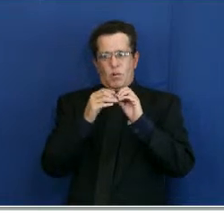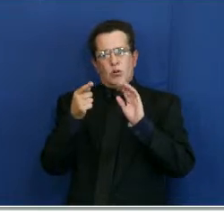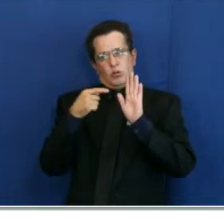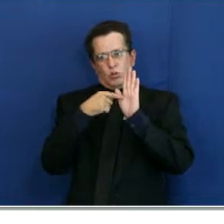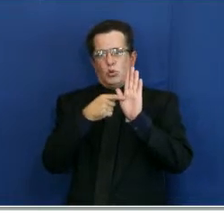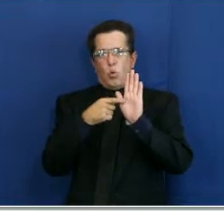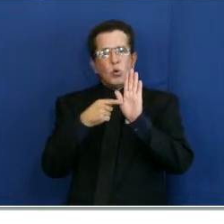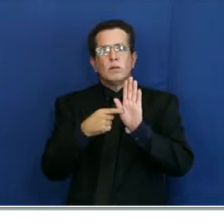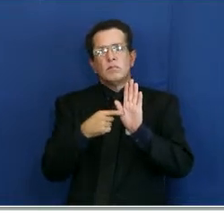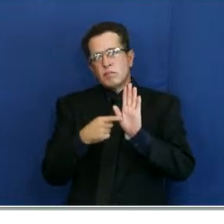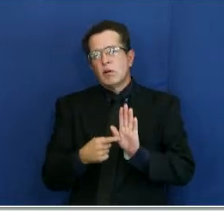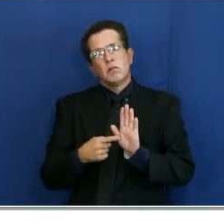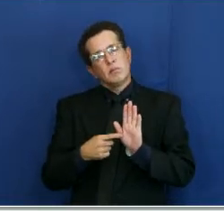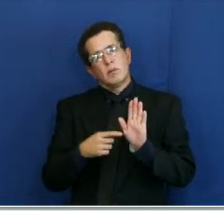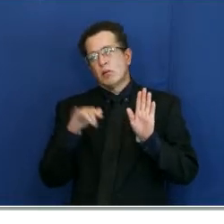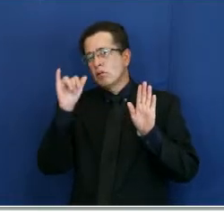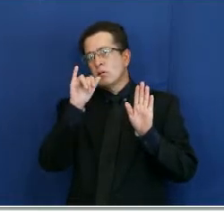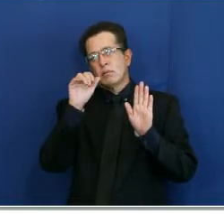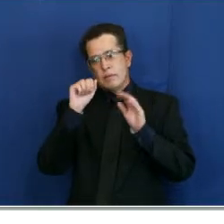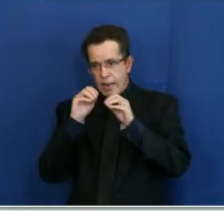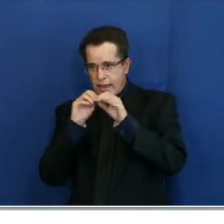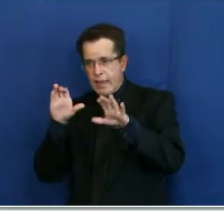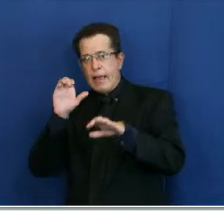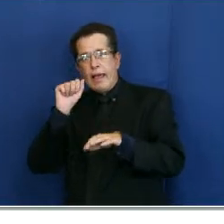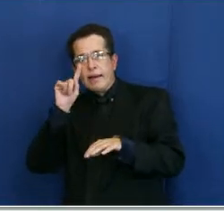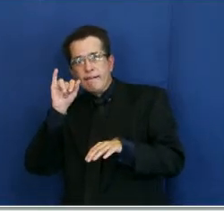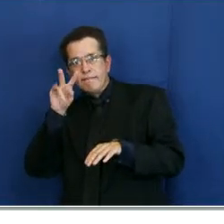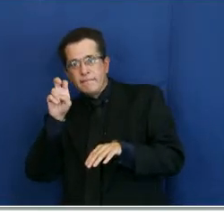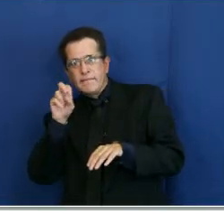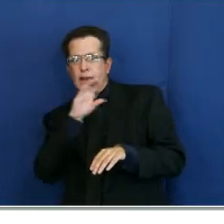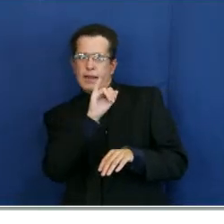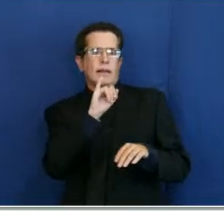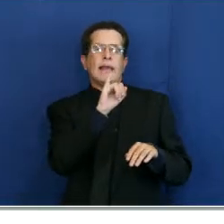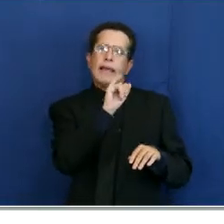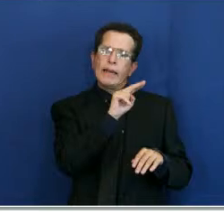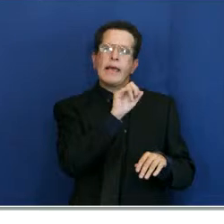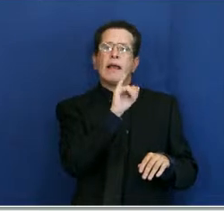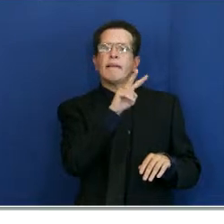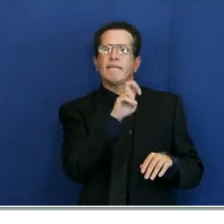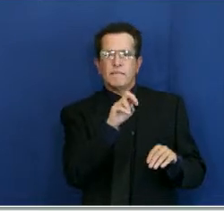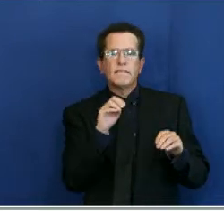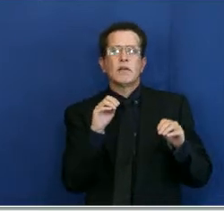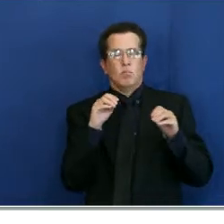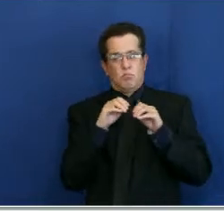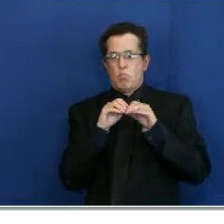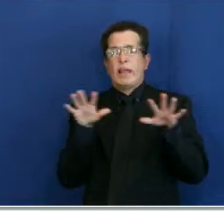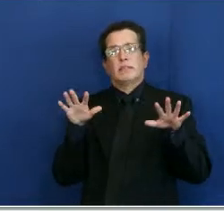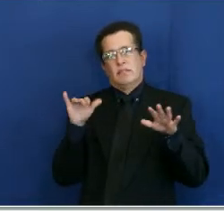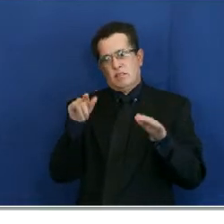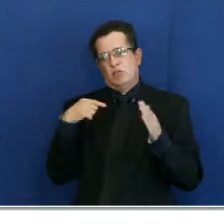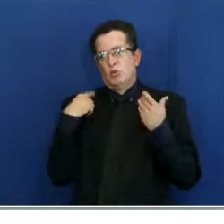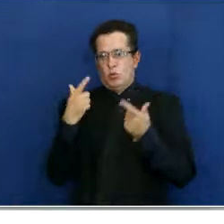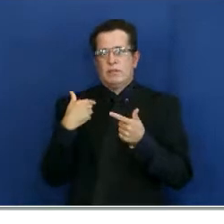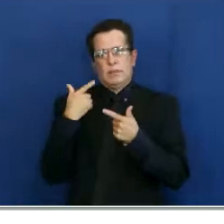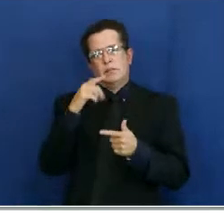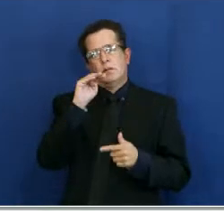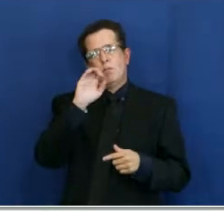all, again, active and inactive community setting outbreaks since March 25th. That's the next slide.